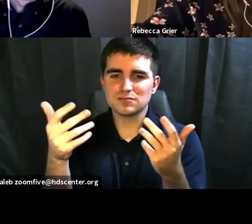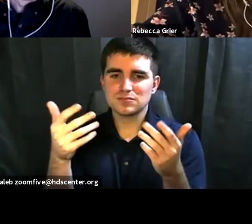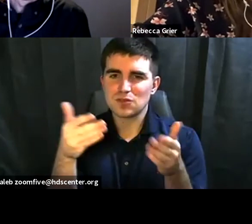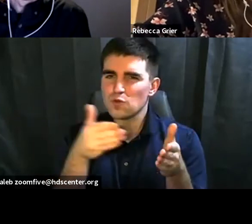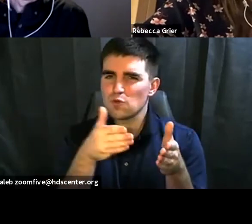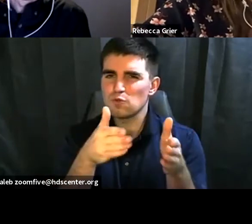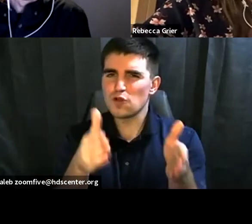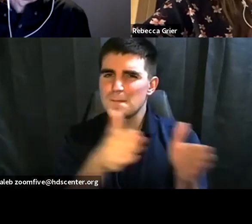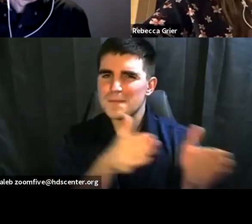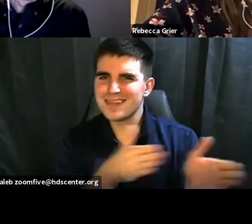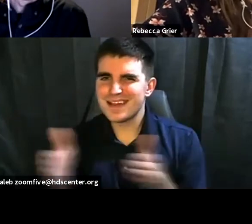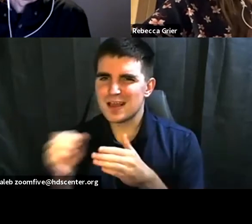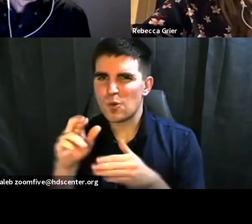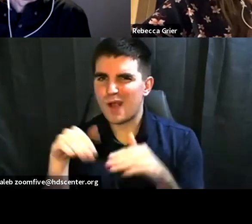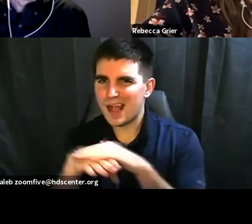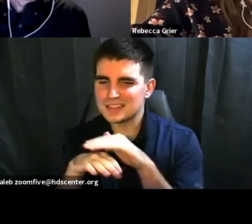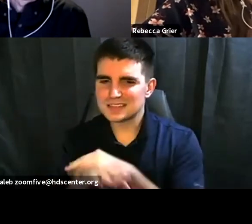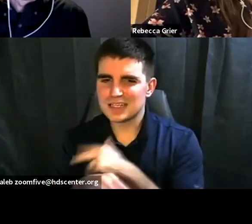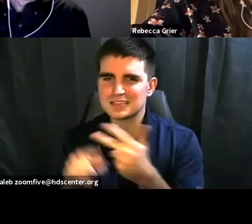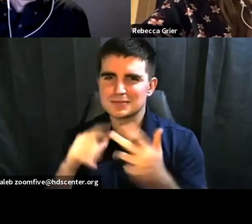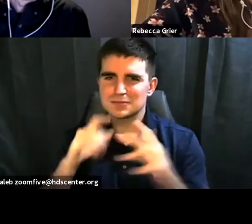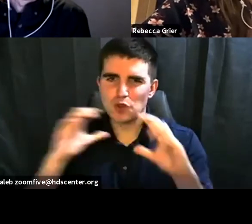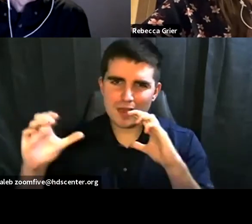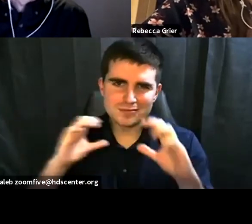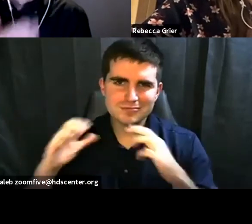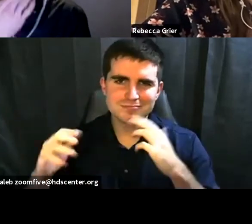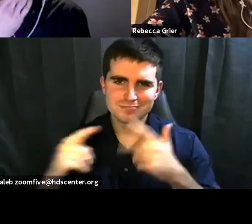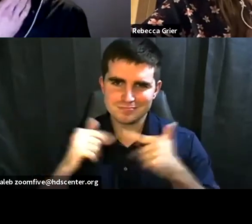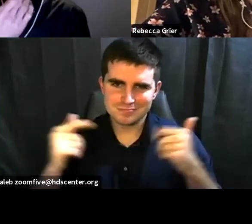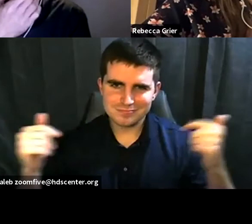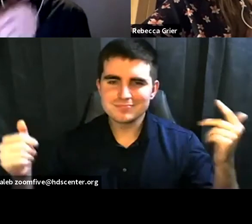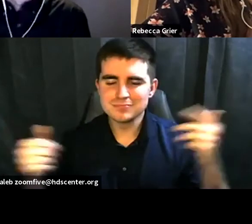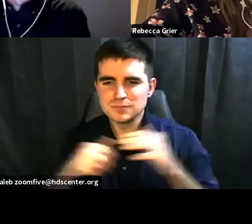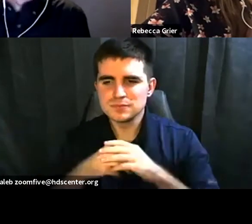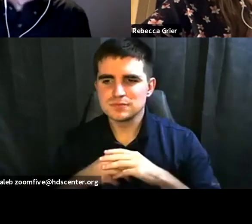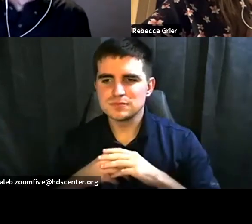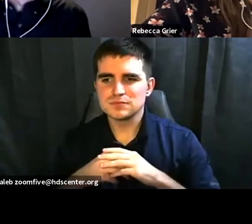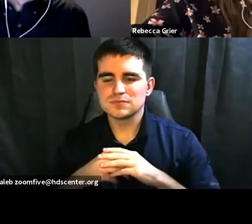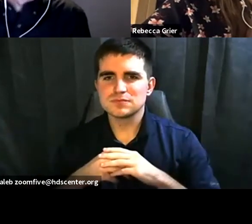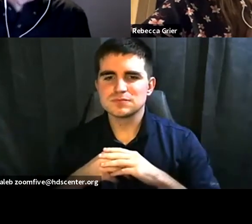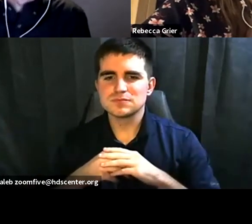planning and the access and the communication and all of that. So